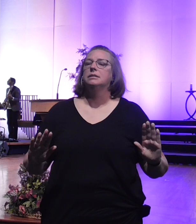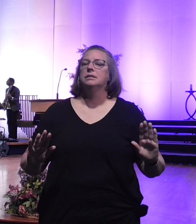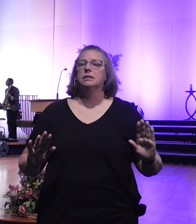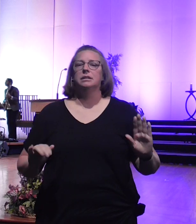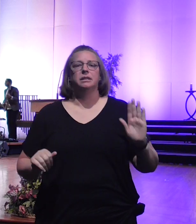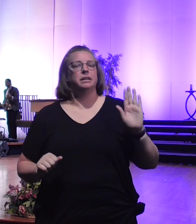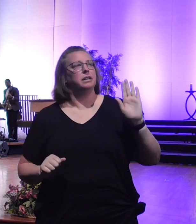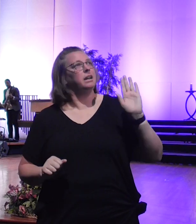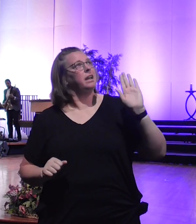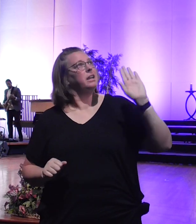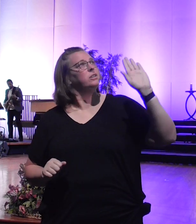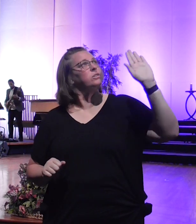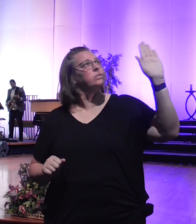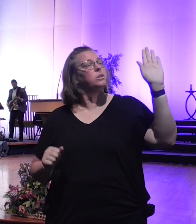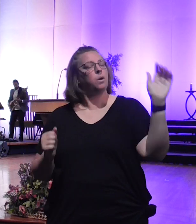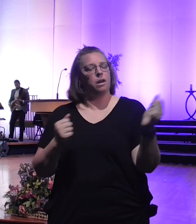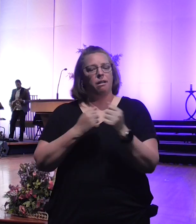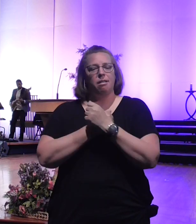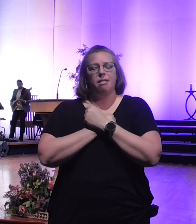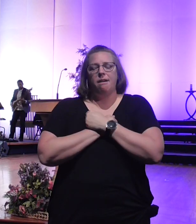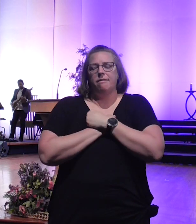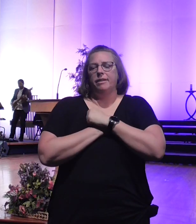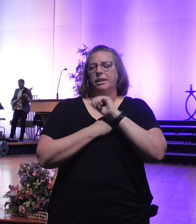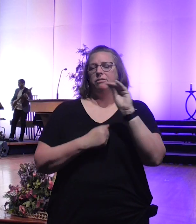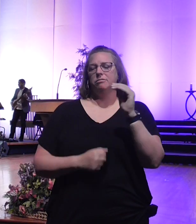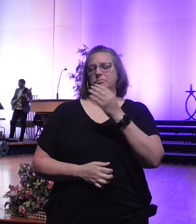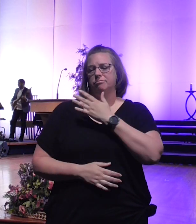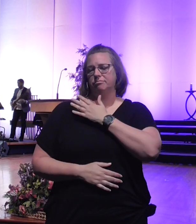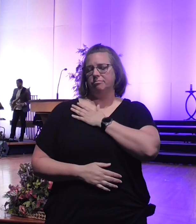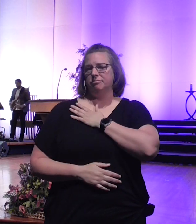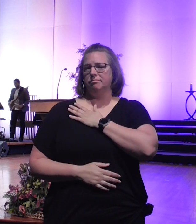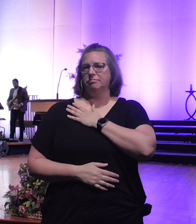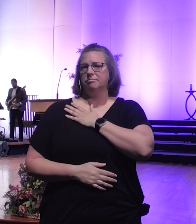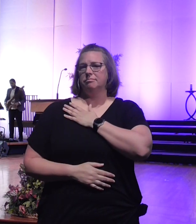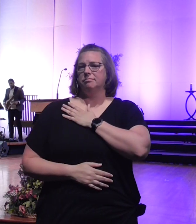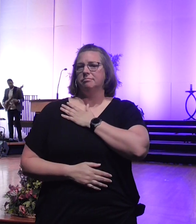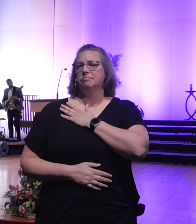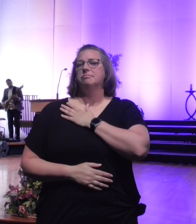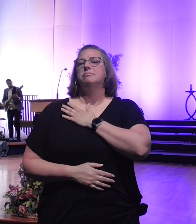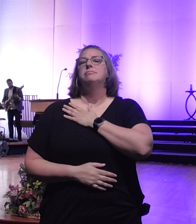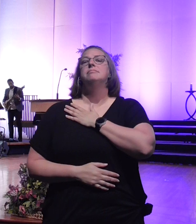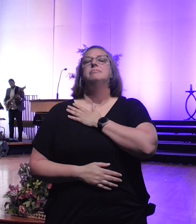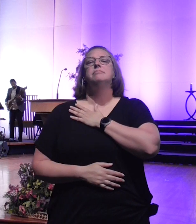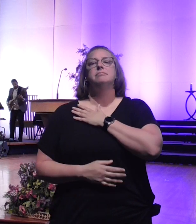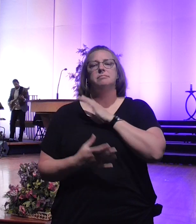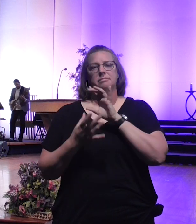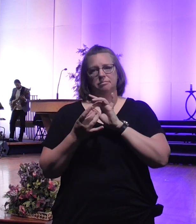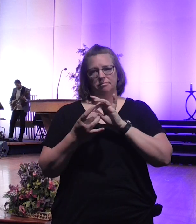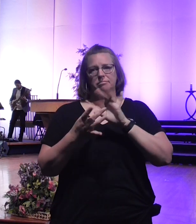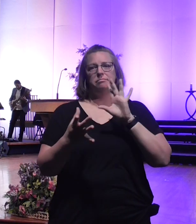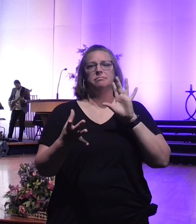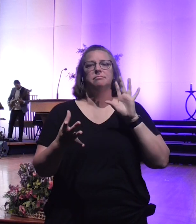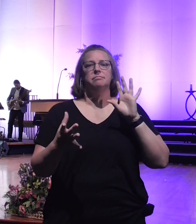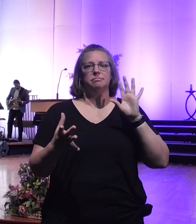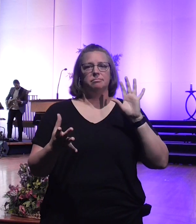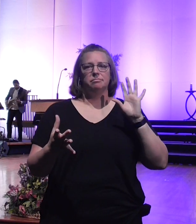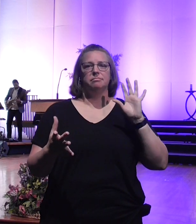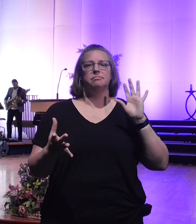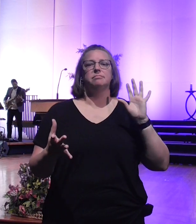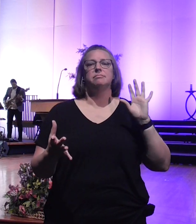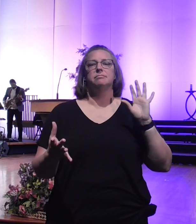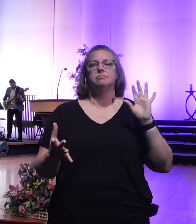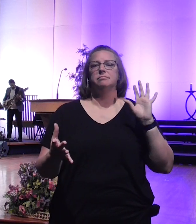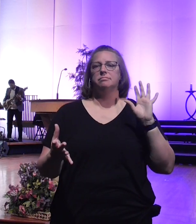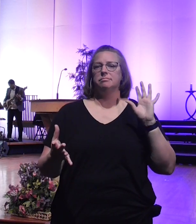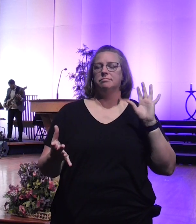in your loving grace, I release.